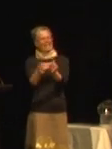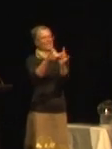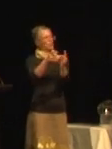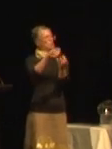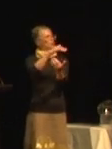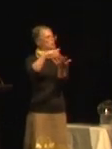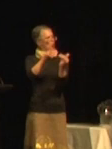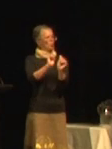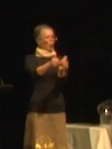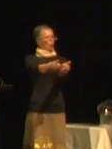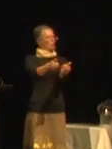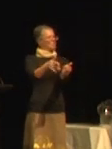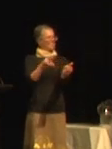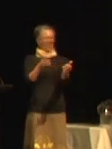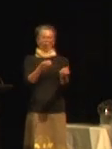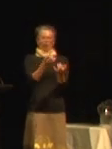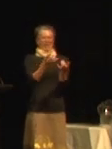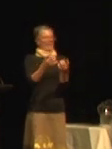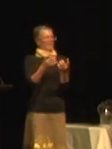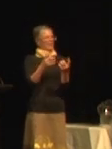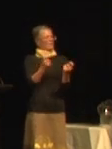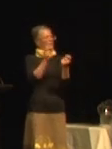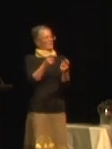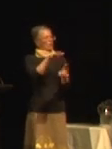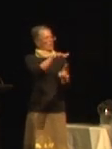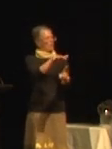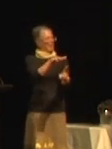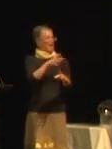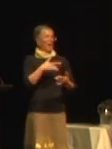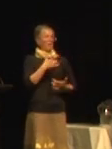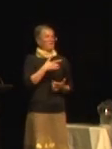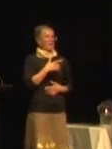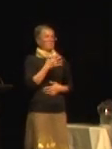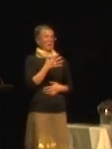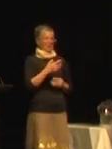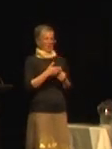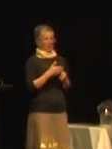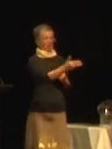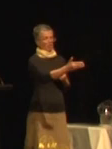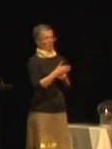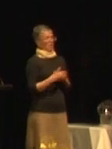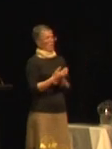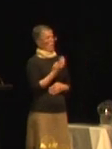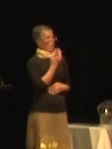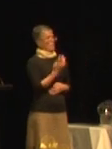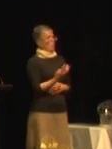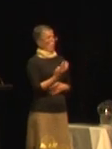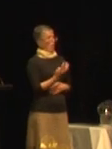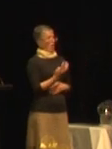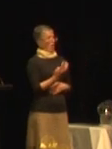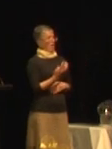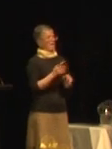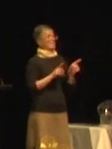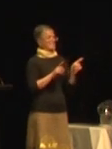ride at first, but ultimately we think we can convene 4 festivals a year for the next 3 years at a city scale in